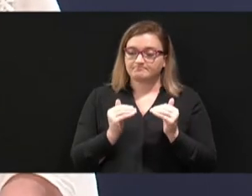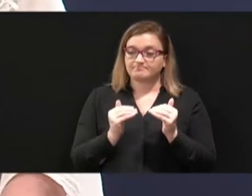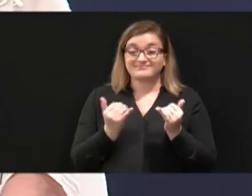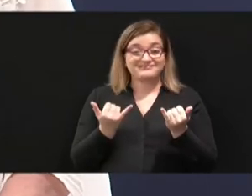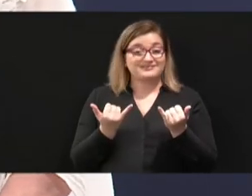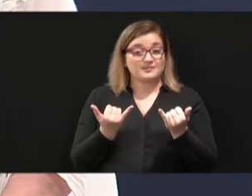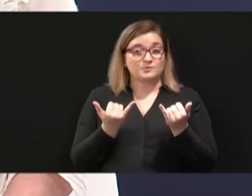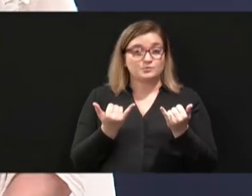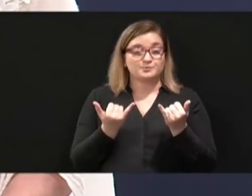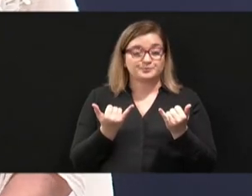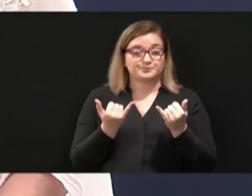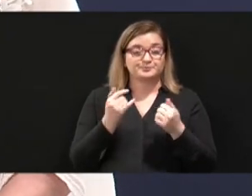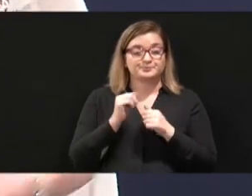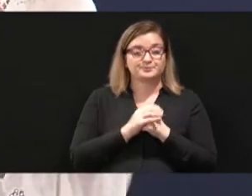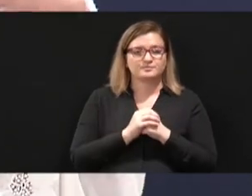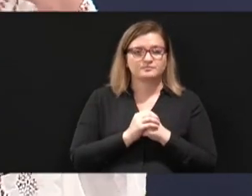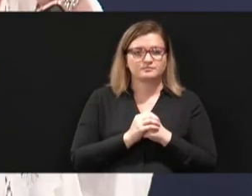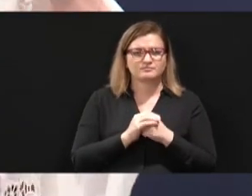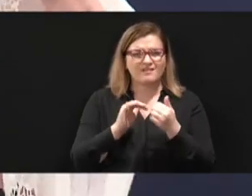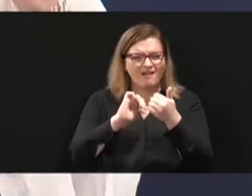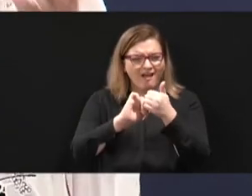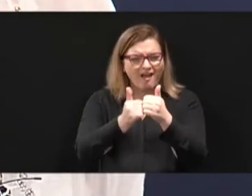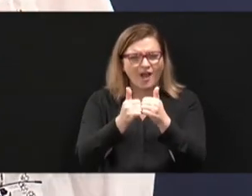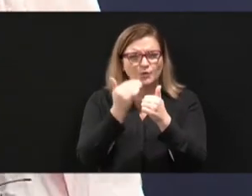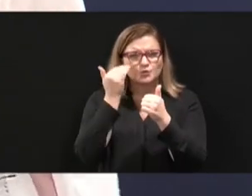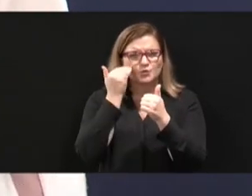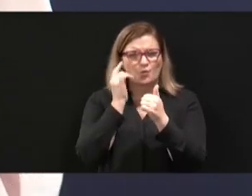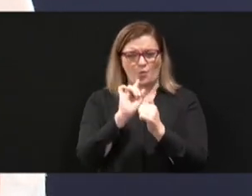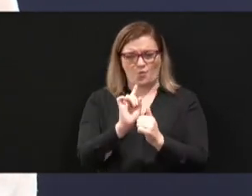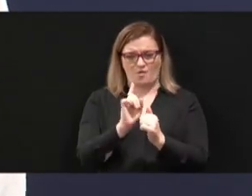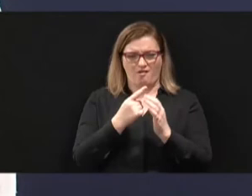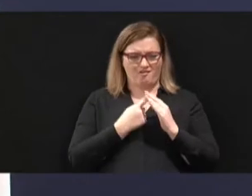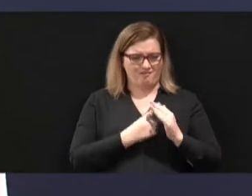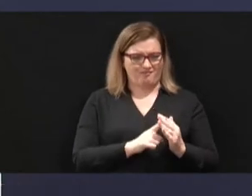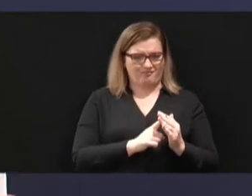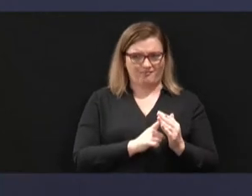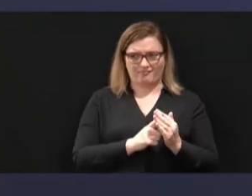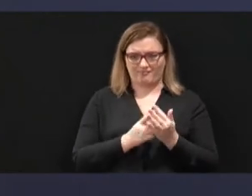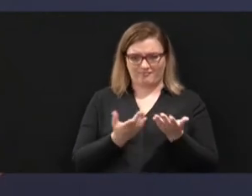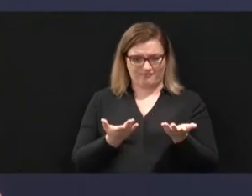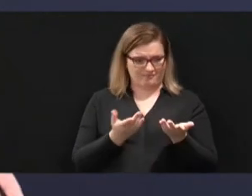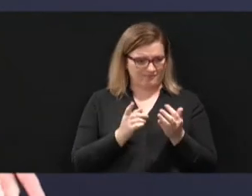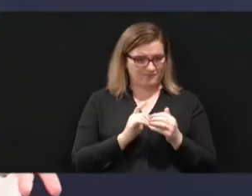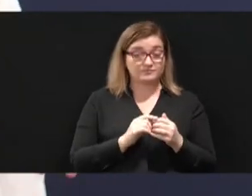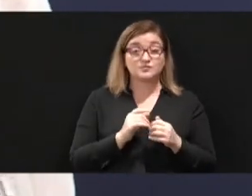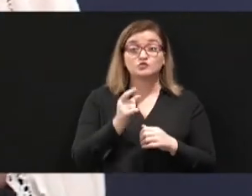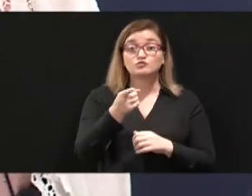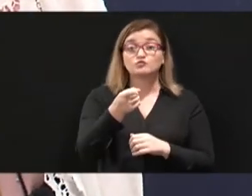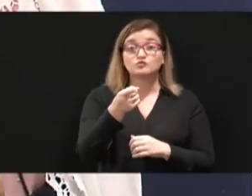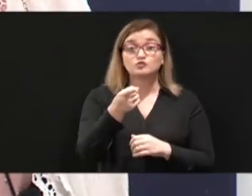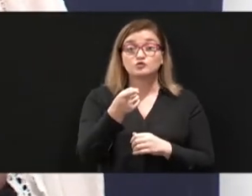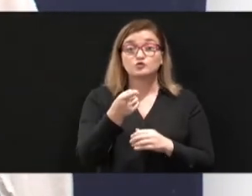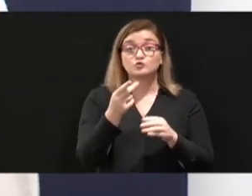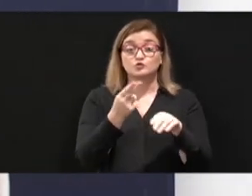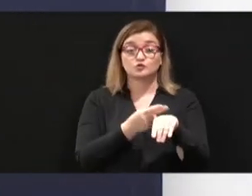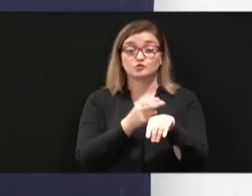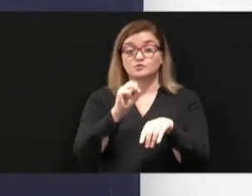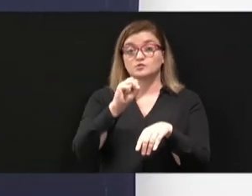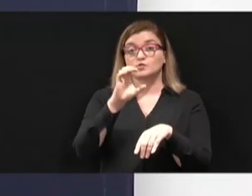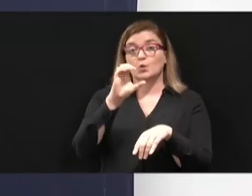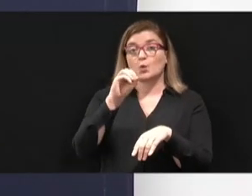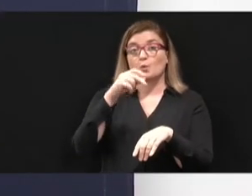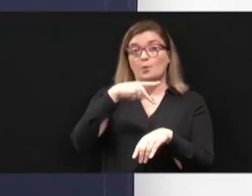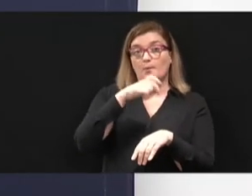Now, how do you know where to start? Everybody's not going to, if you use that scope and sequence, obviously